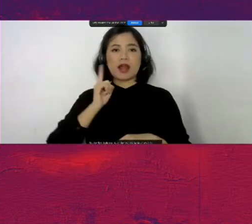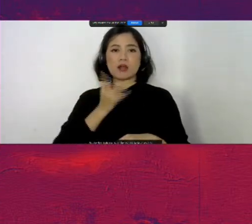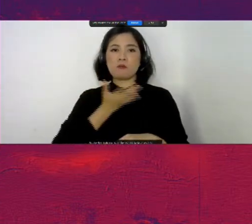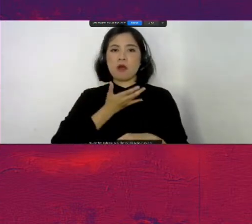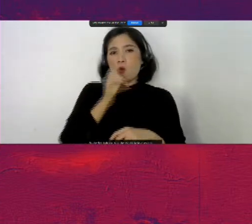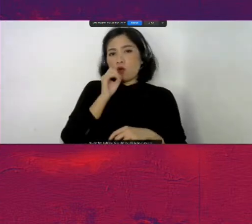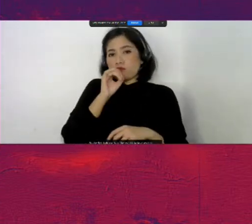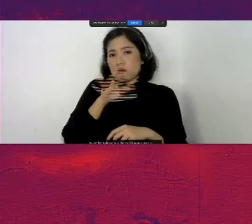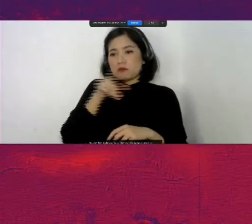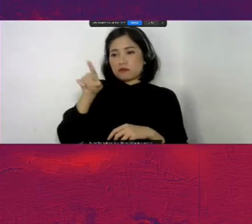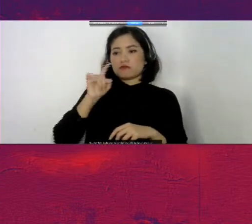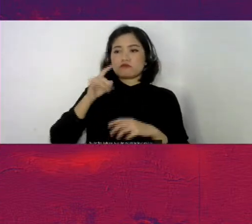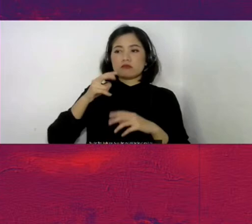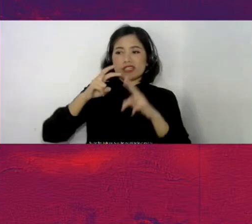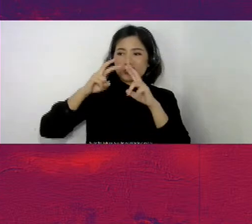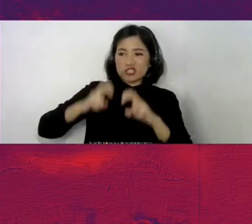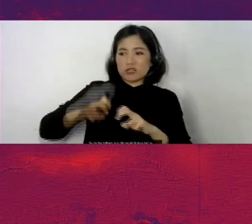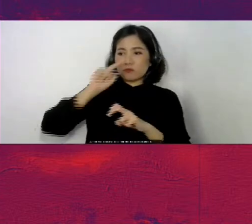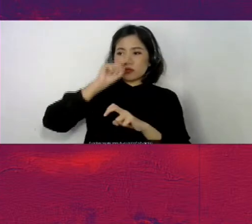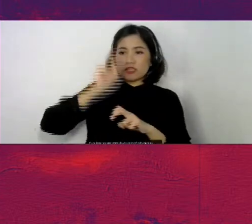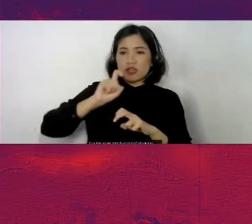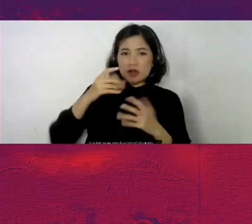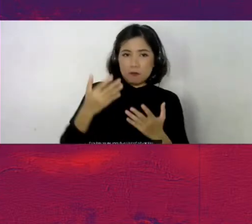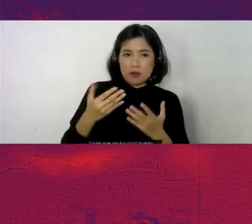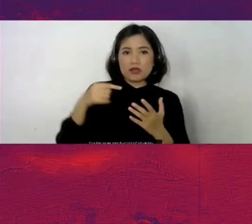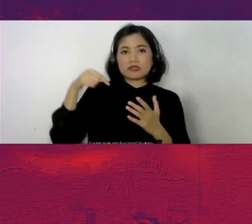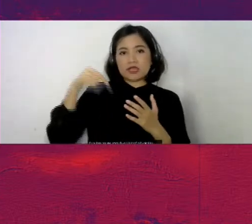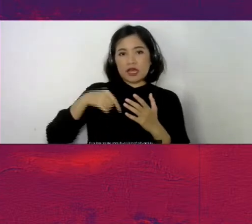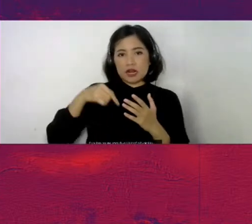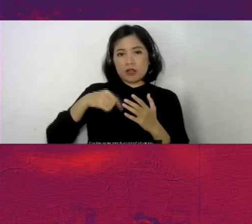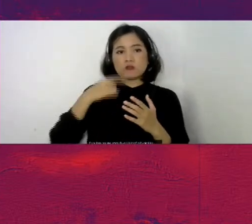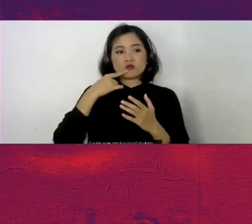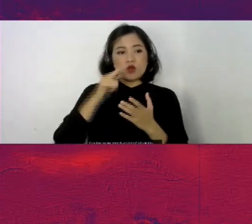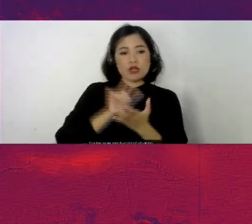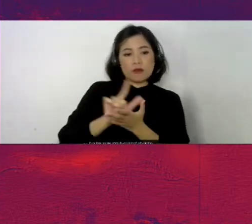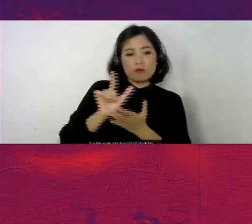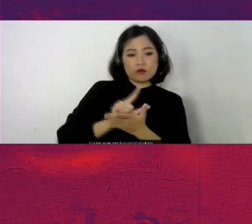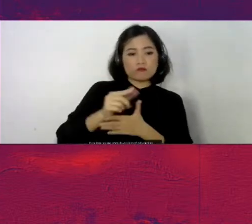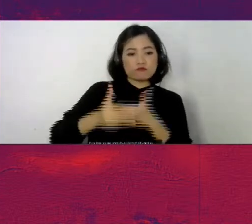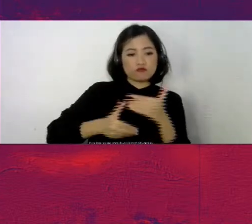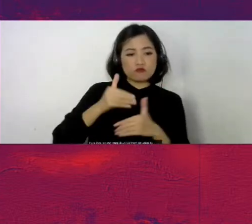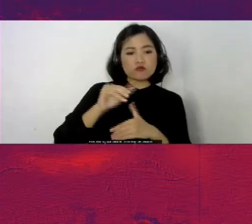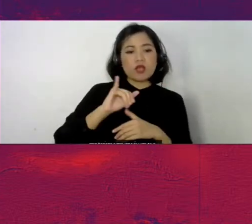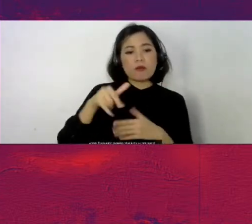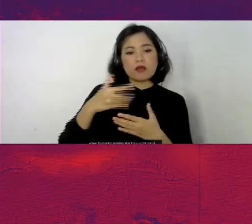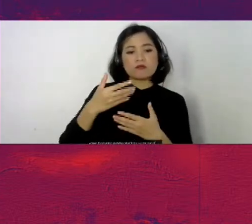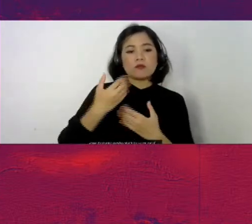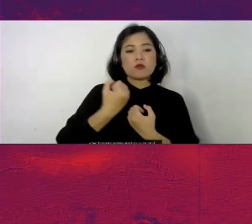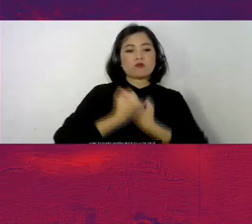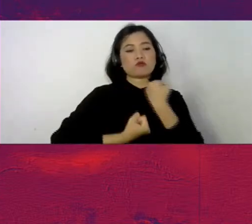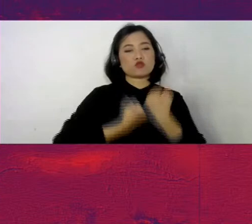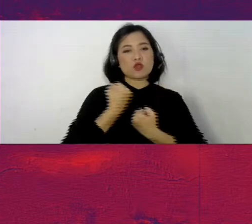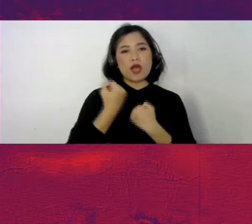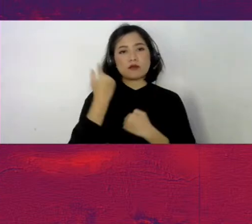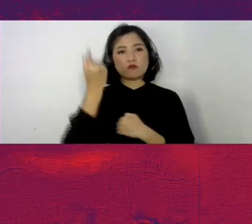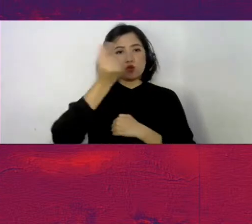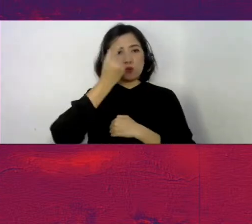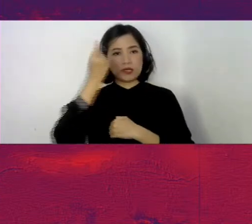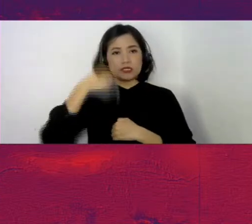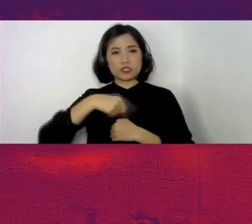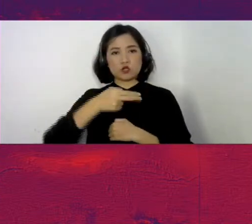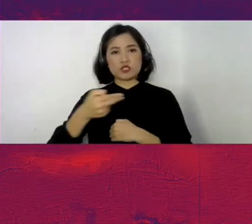what is the current level of readability of sustainability reports of public companies in Indonesia? So we find that,